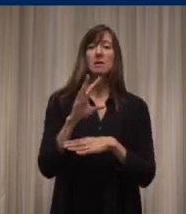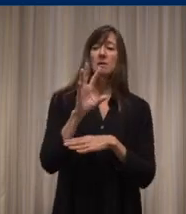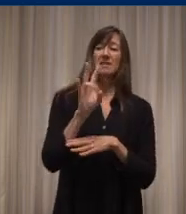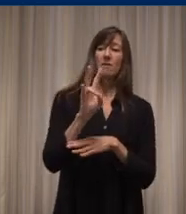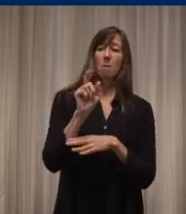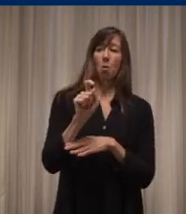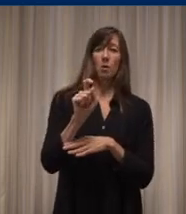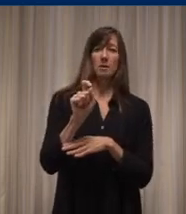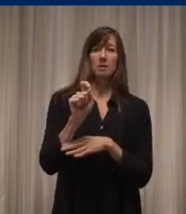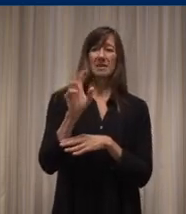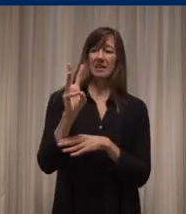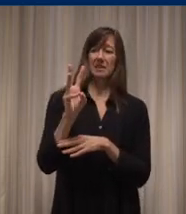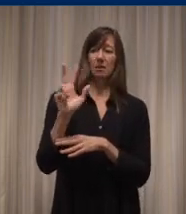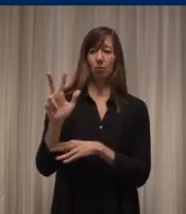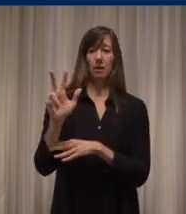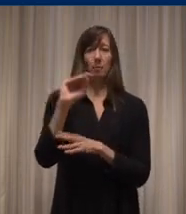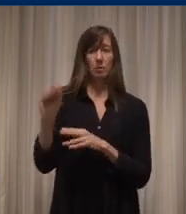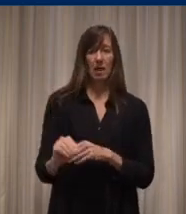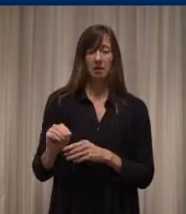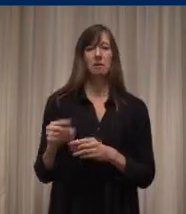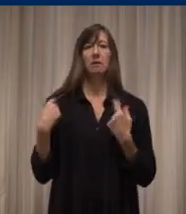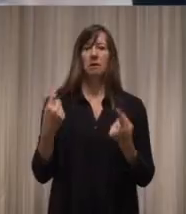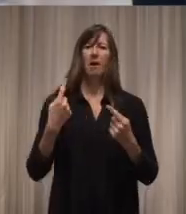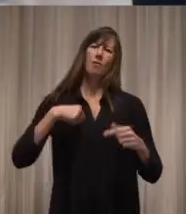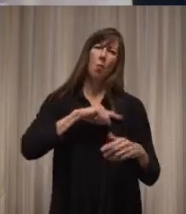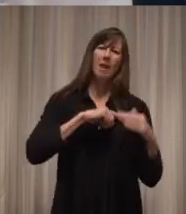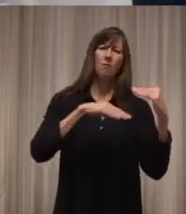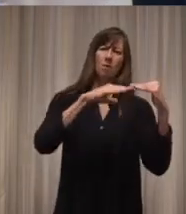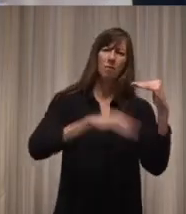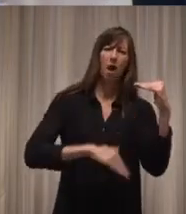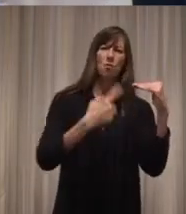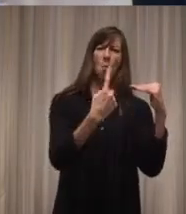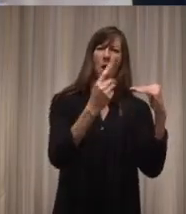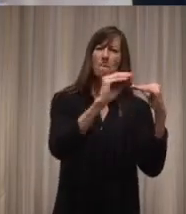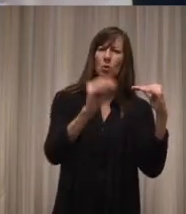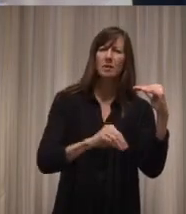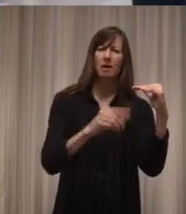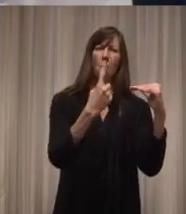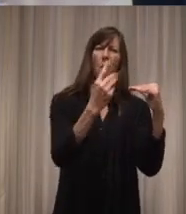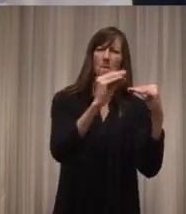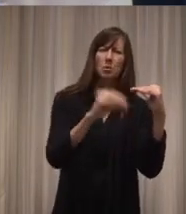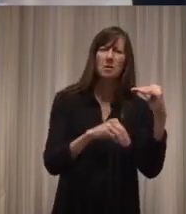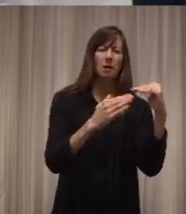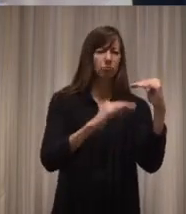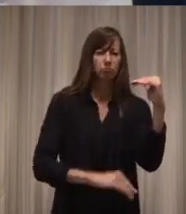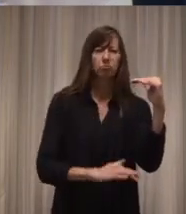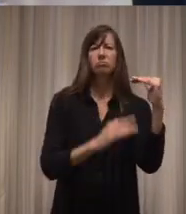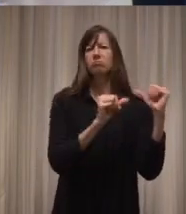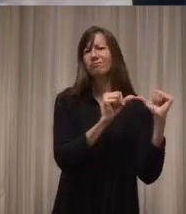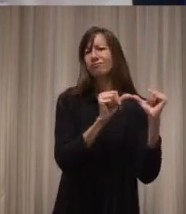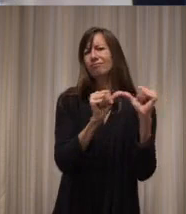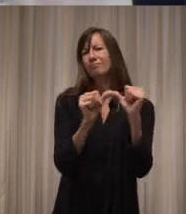7.63%. We had held, as you know, under 1% throughout, after the first wave, really throughout